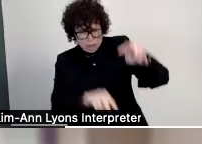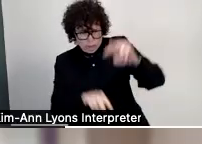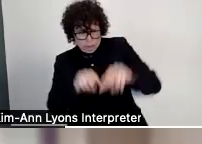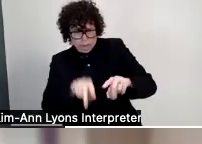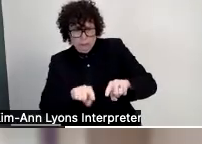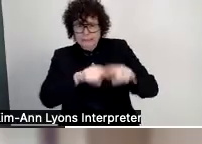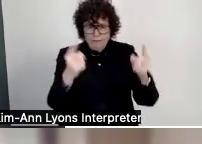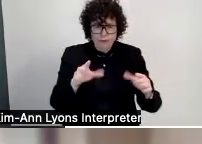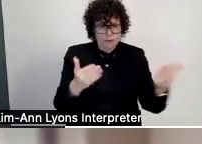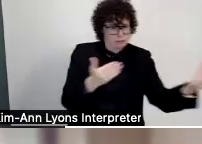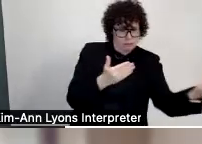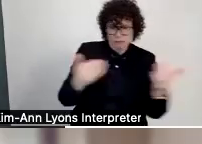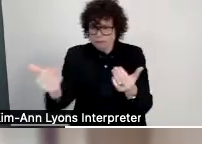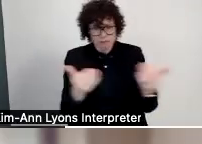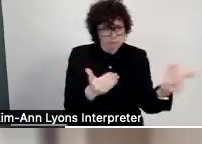future.